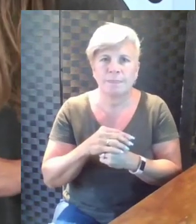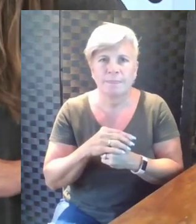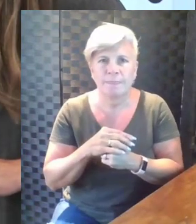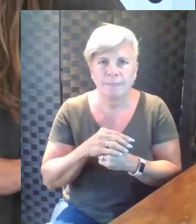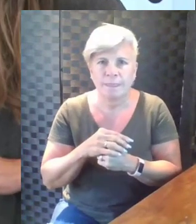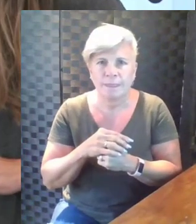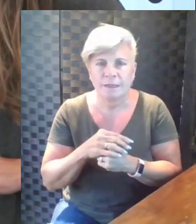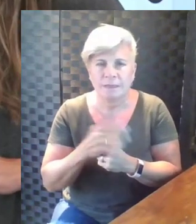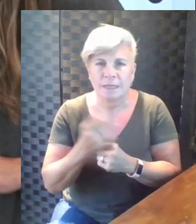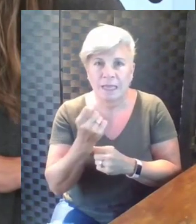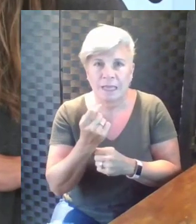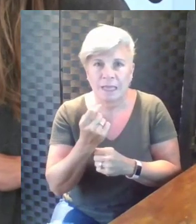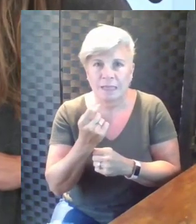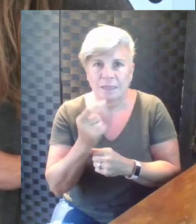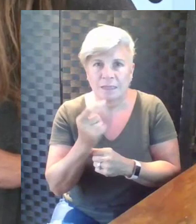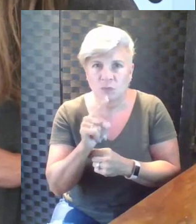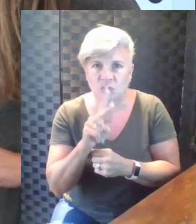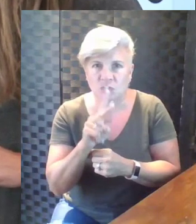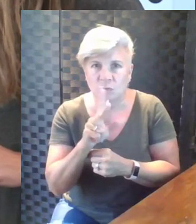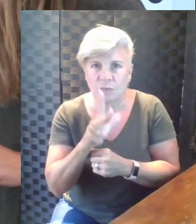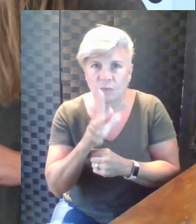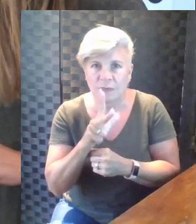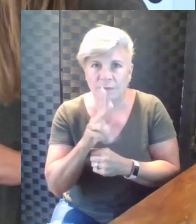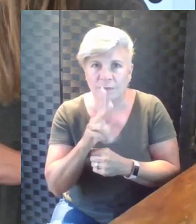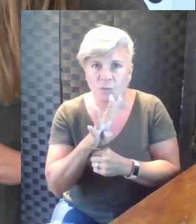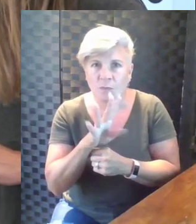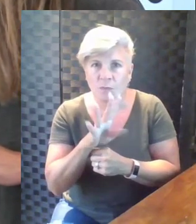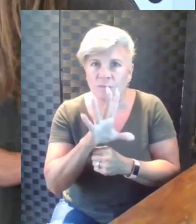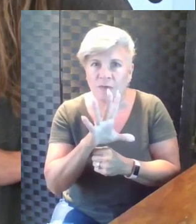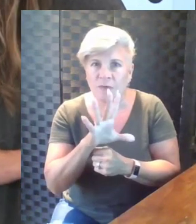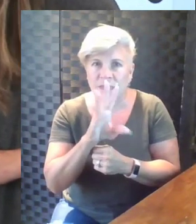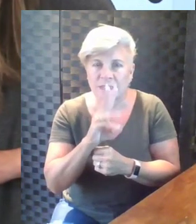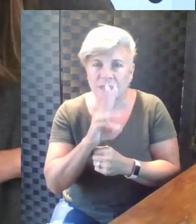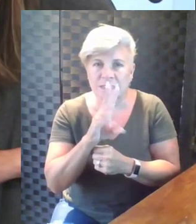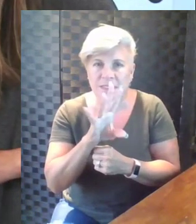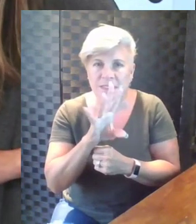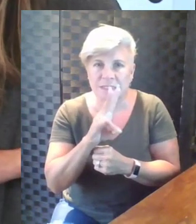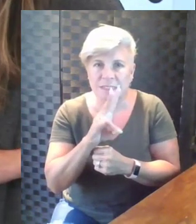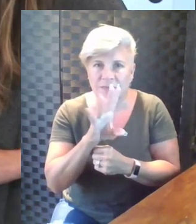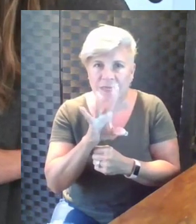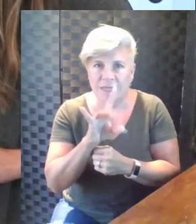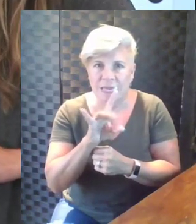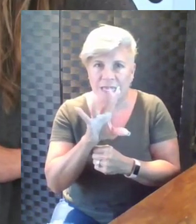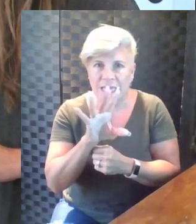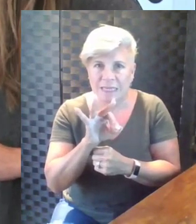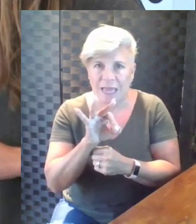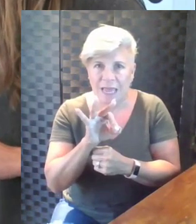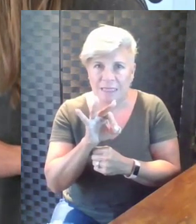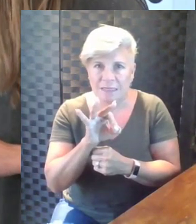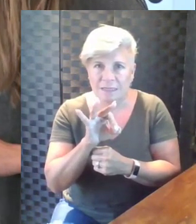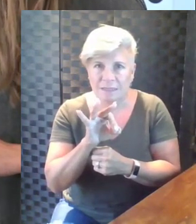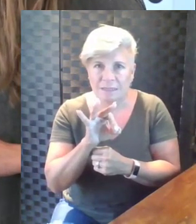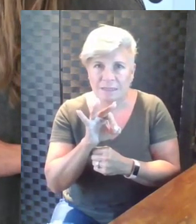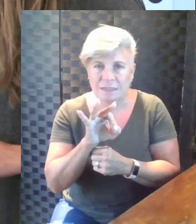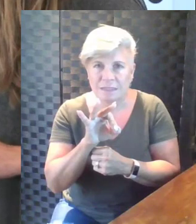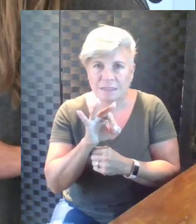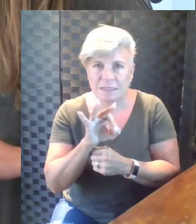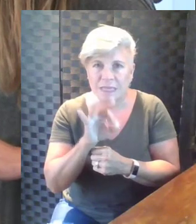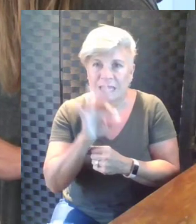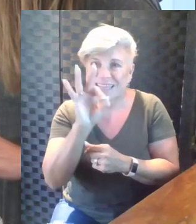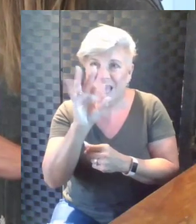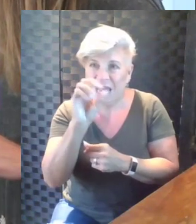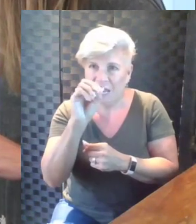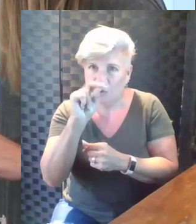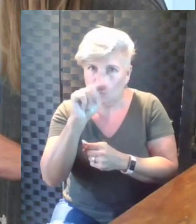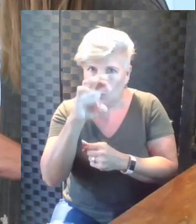And let's count these little ones. 1, 2, 3, 4, 5, 6, 7, 8, 9. So